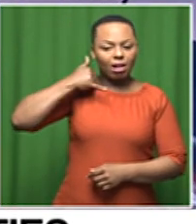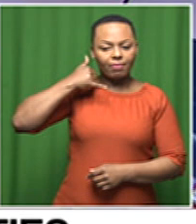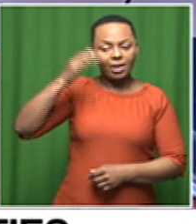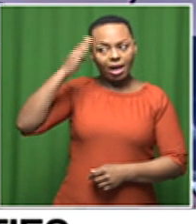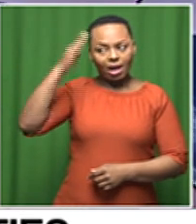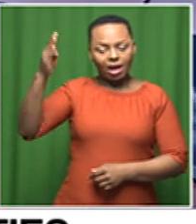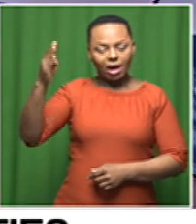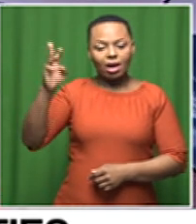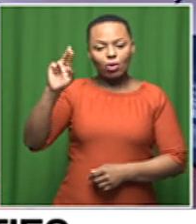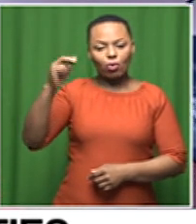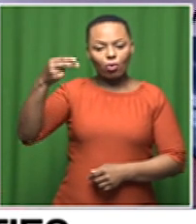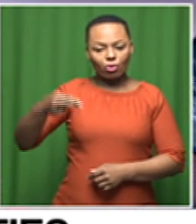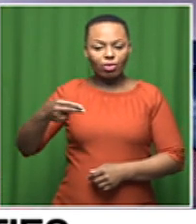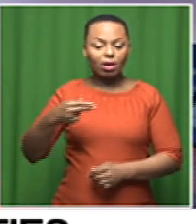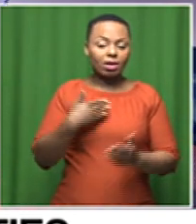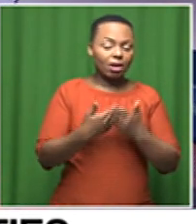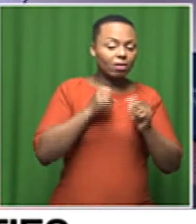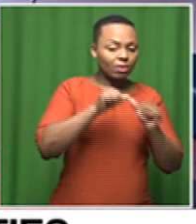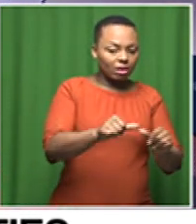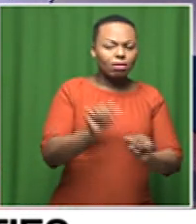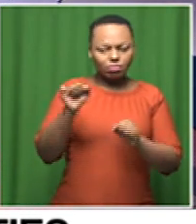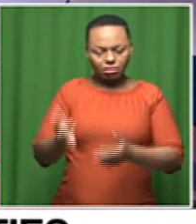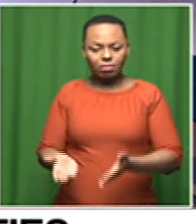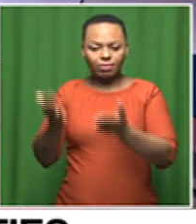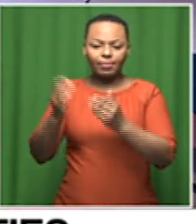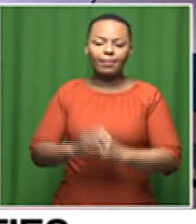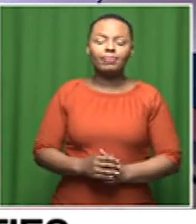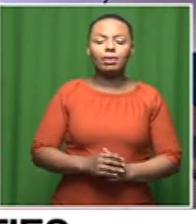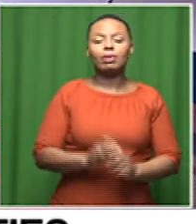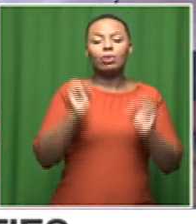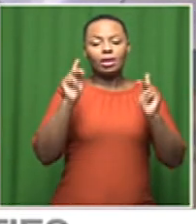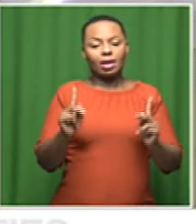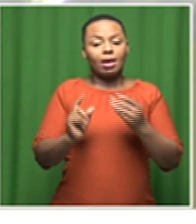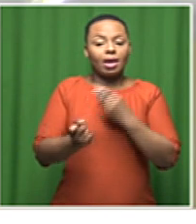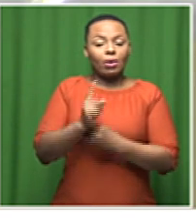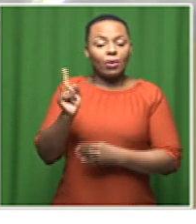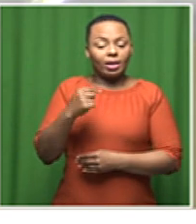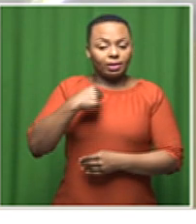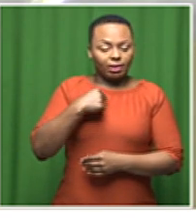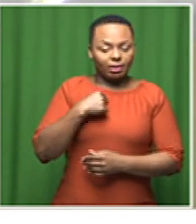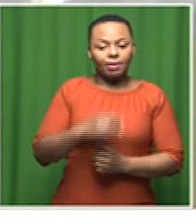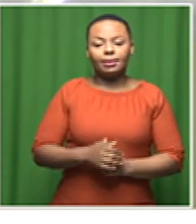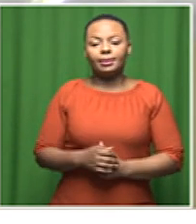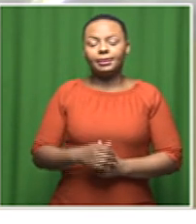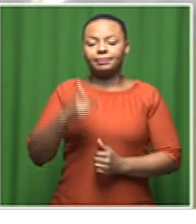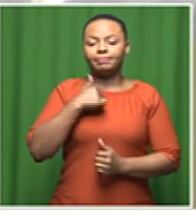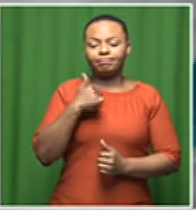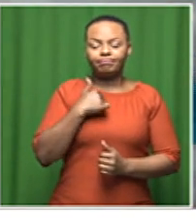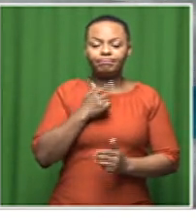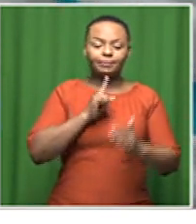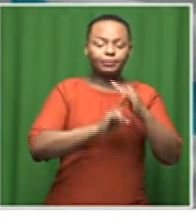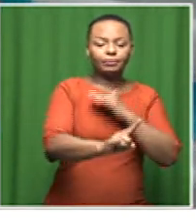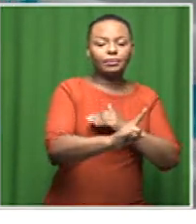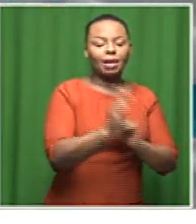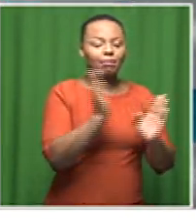you, ma'am? Can I carry on? Of course you can. Good and your doc. What happened to me was I went to one of the private hospitals here